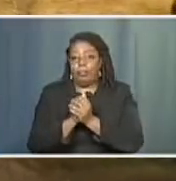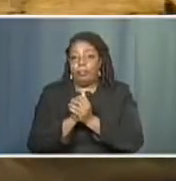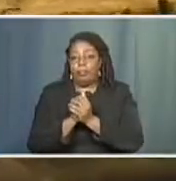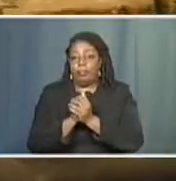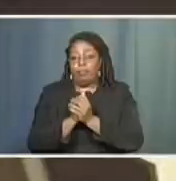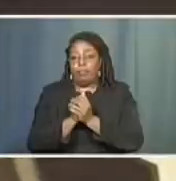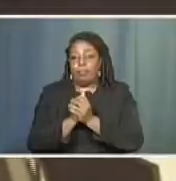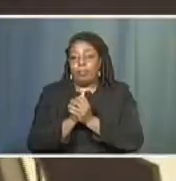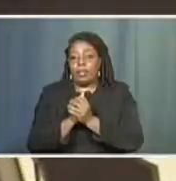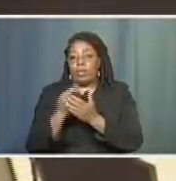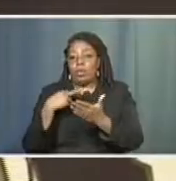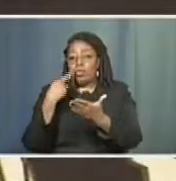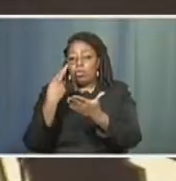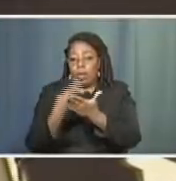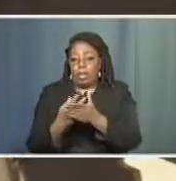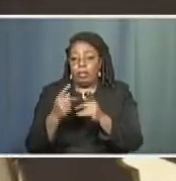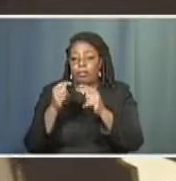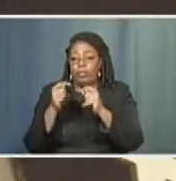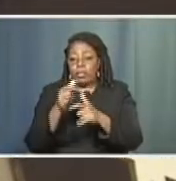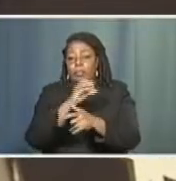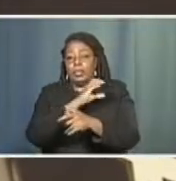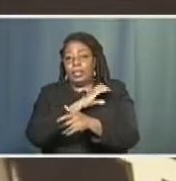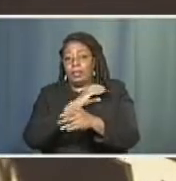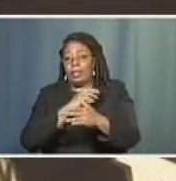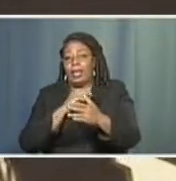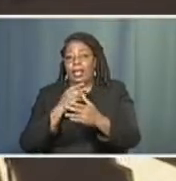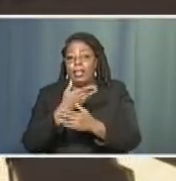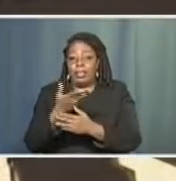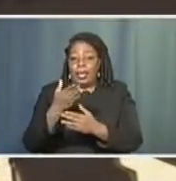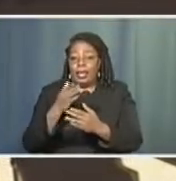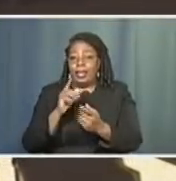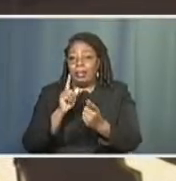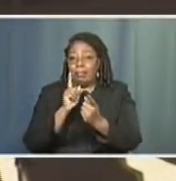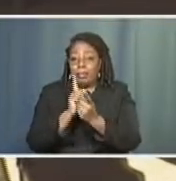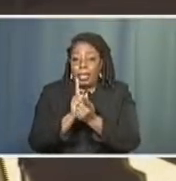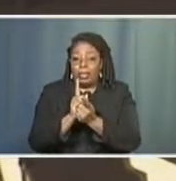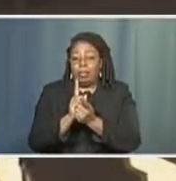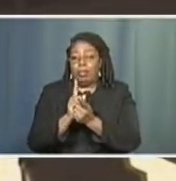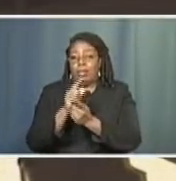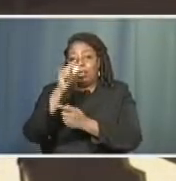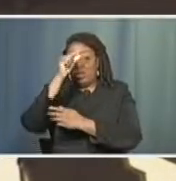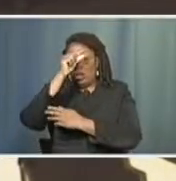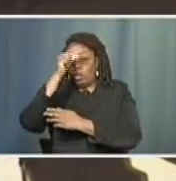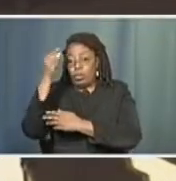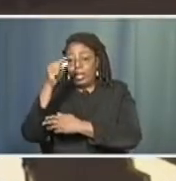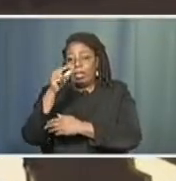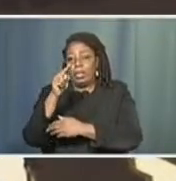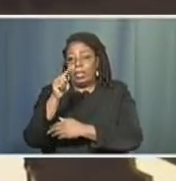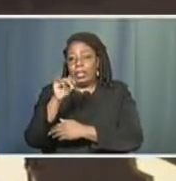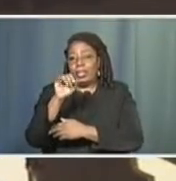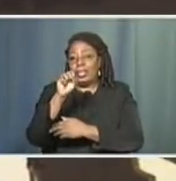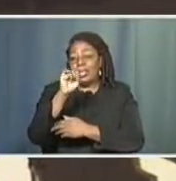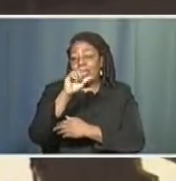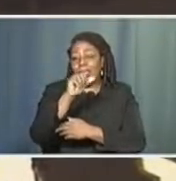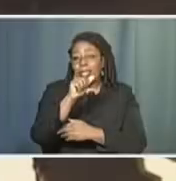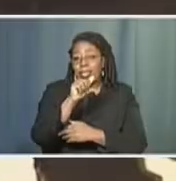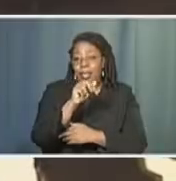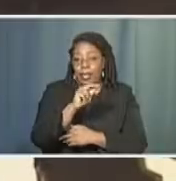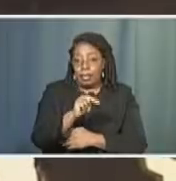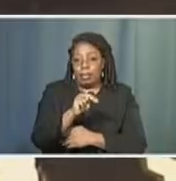On the arrival of the first responding officers, they met a gray Nissan March with engine